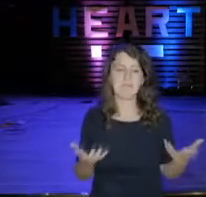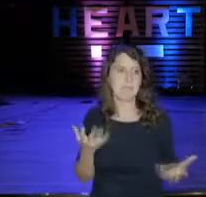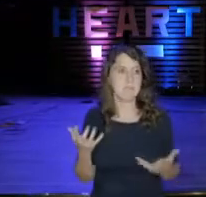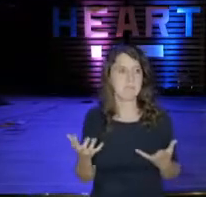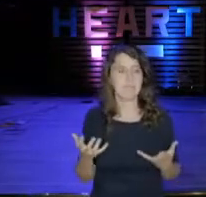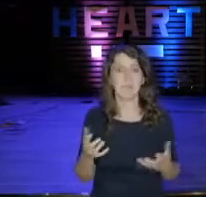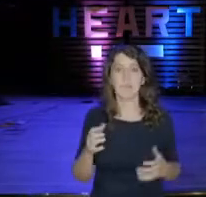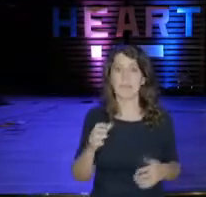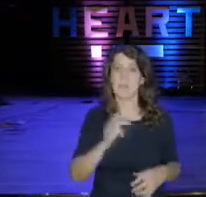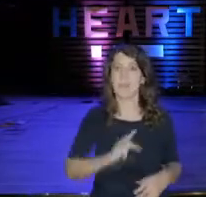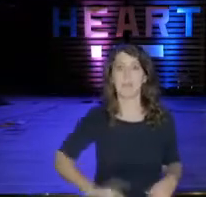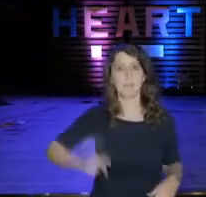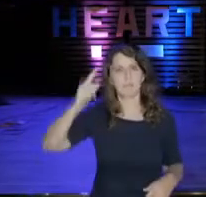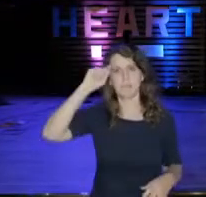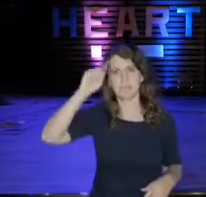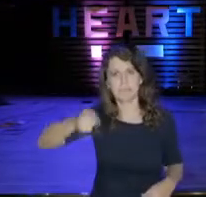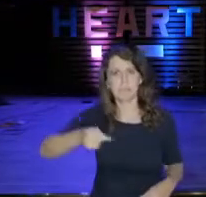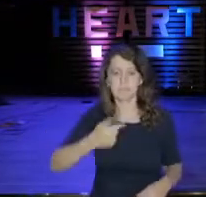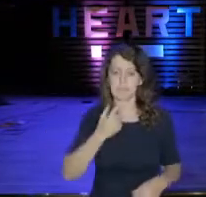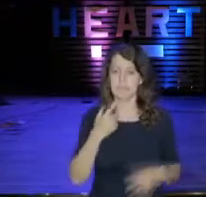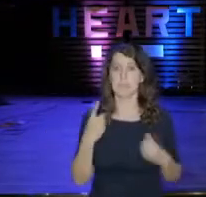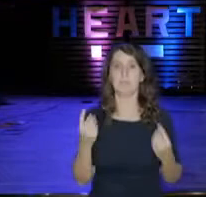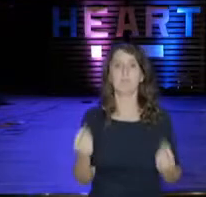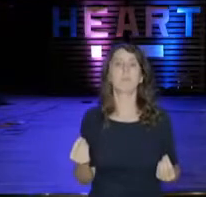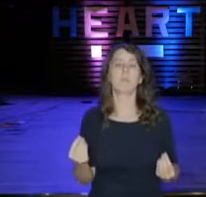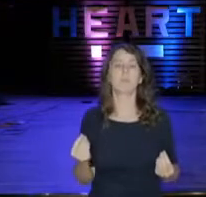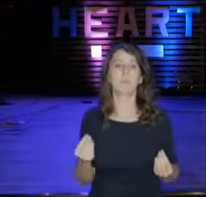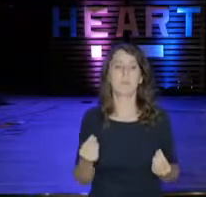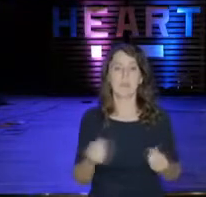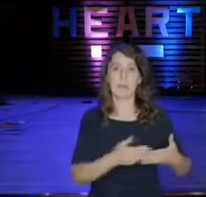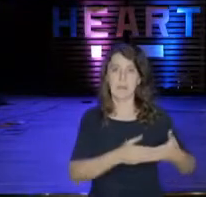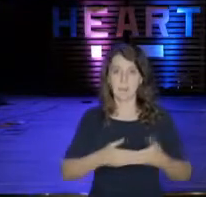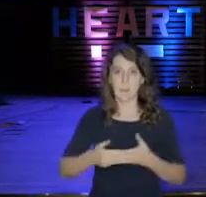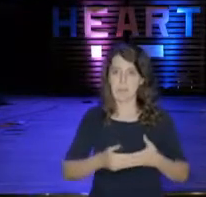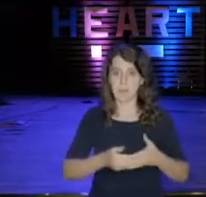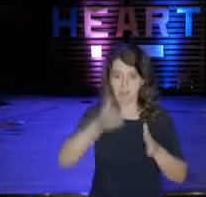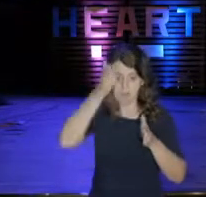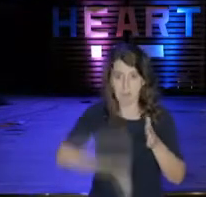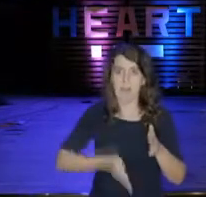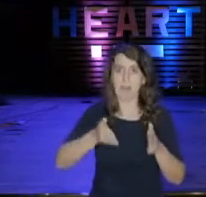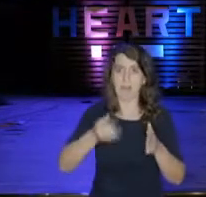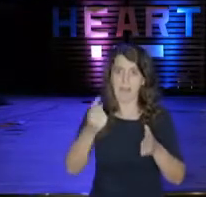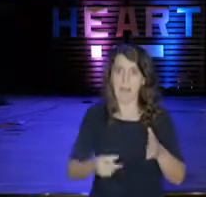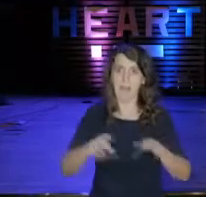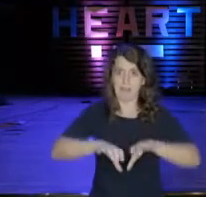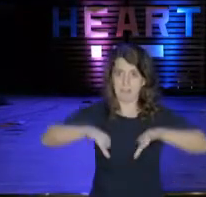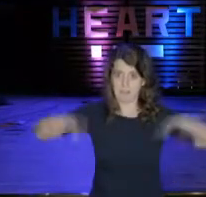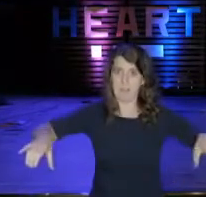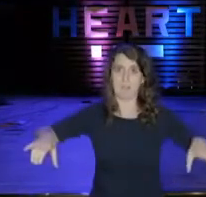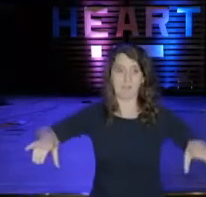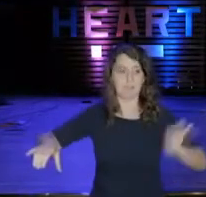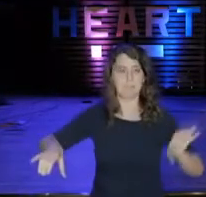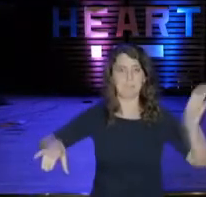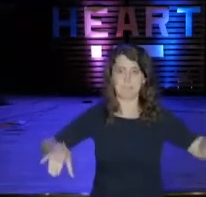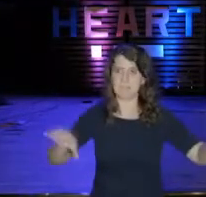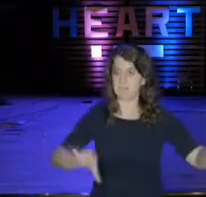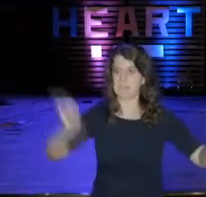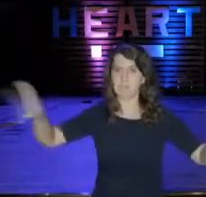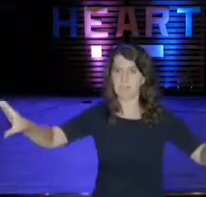he's brilliant. He says, "I'll tell you what we'll do. We'll split the boy in half. You each will get half of it." And the